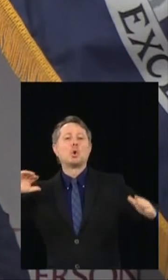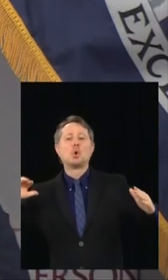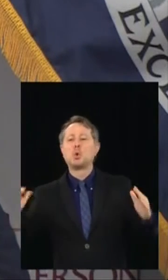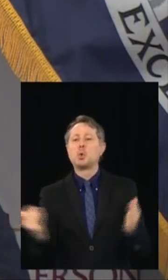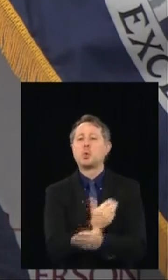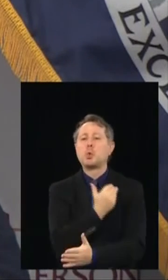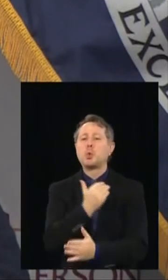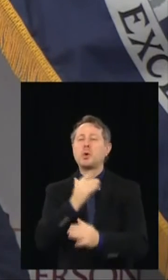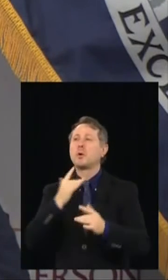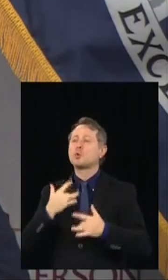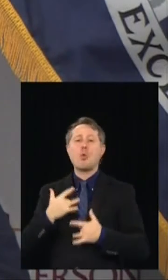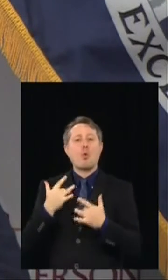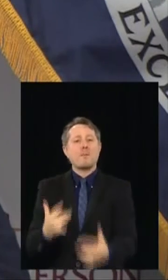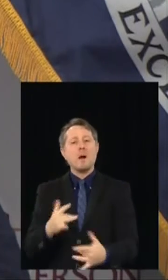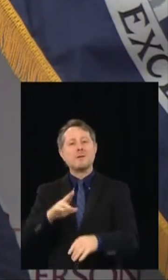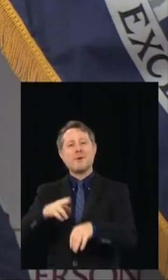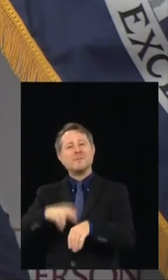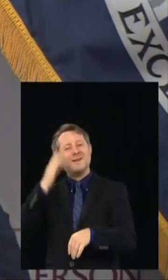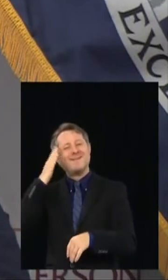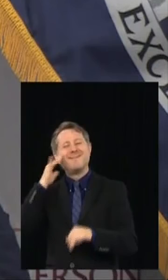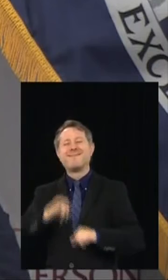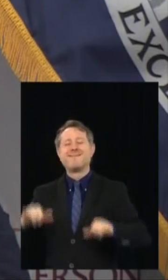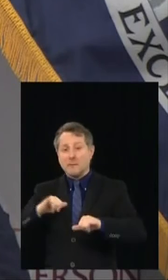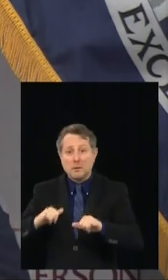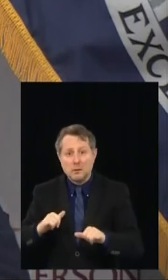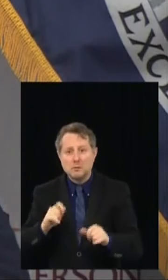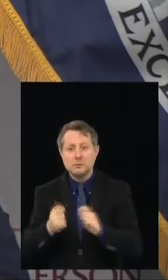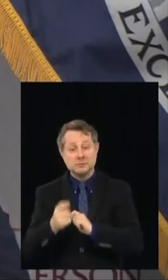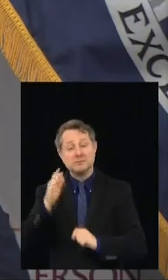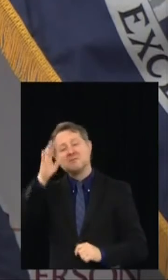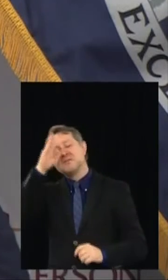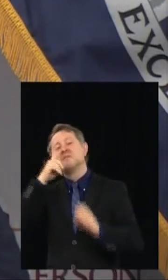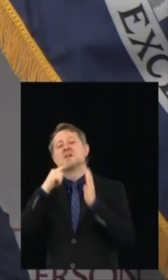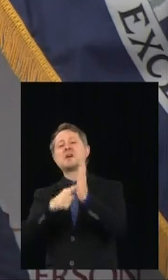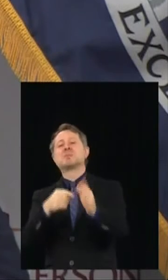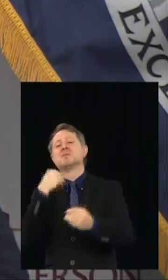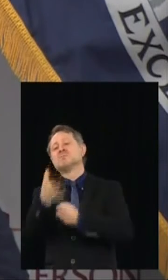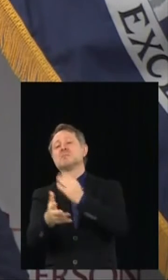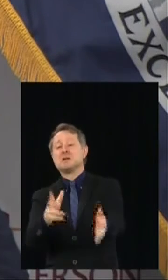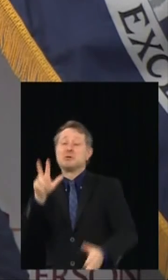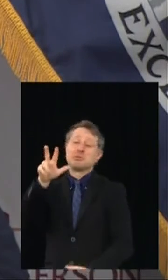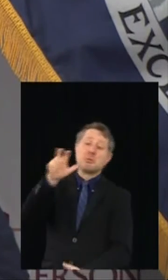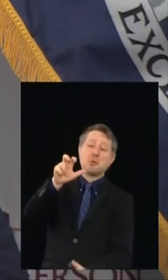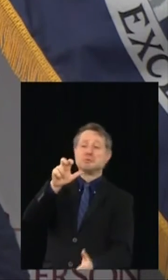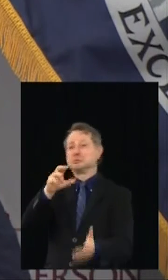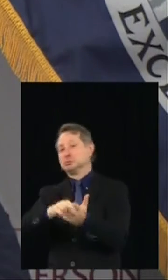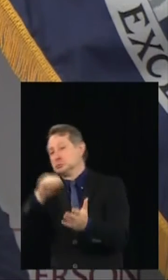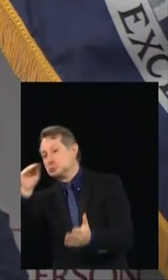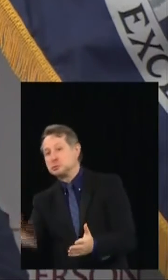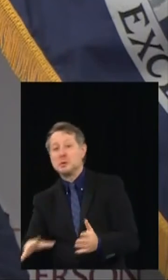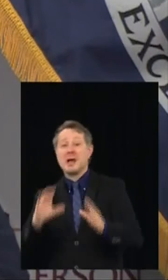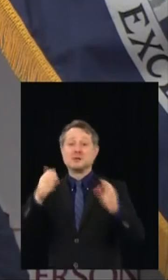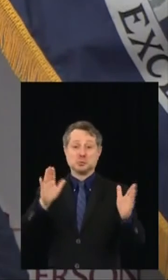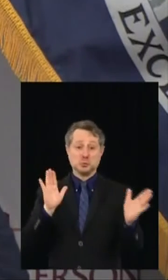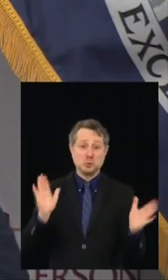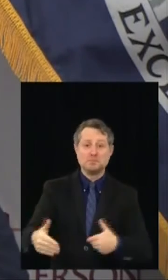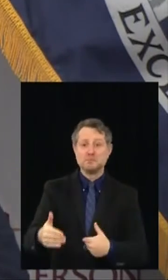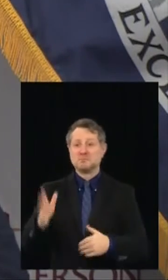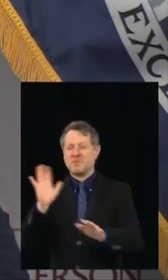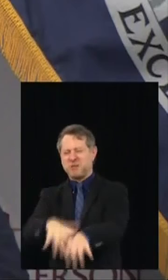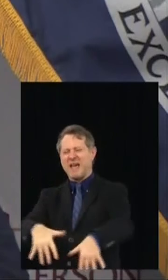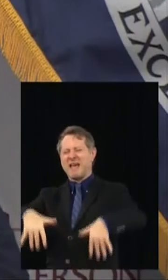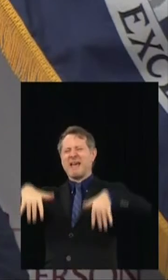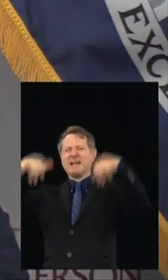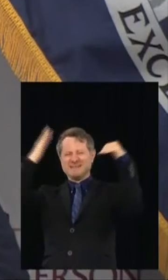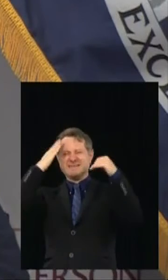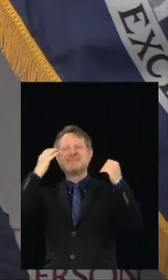dramatic it is in a school, right? You have 300 kids in a classroom, in a college lecture hall. Okay, now